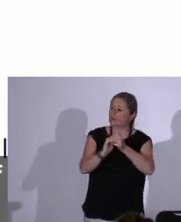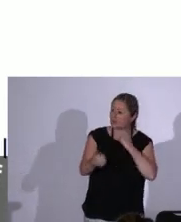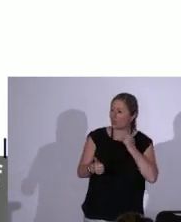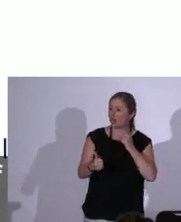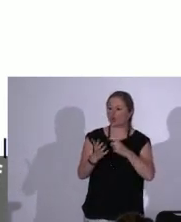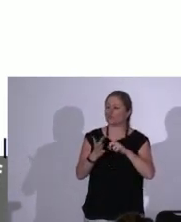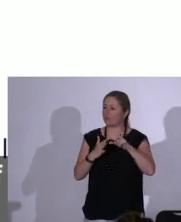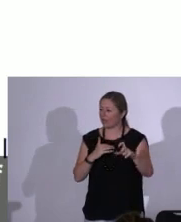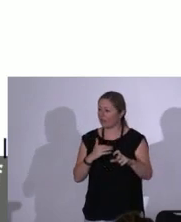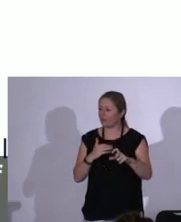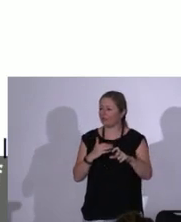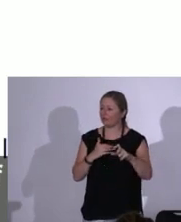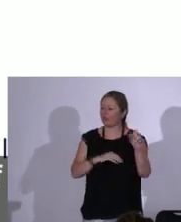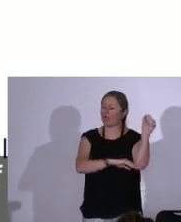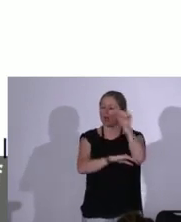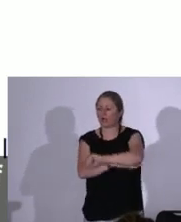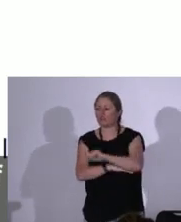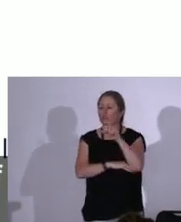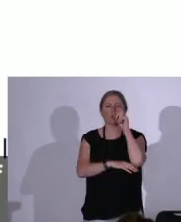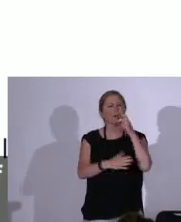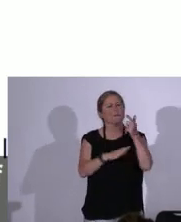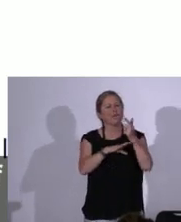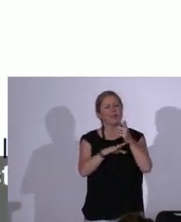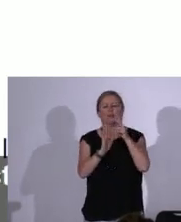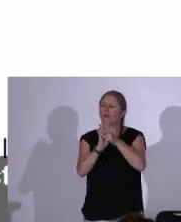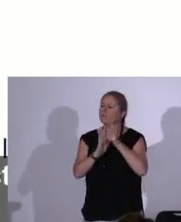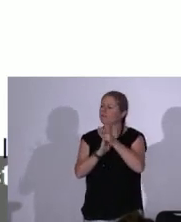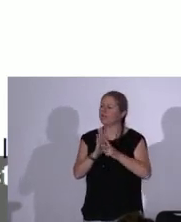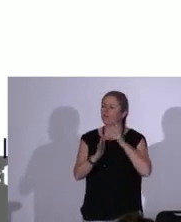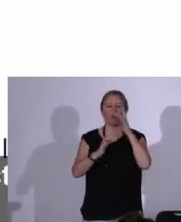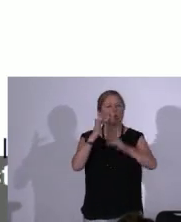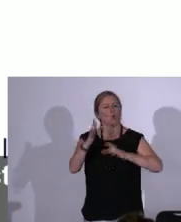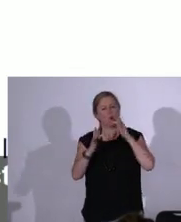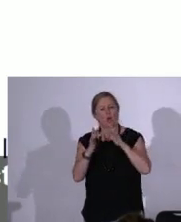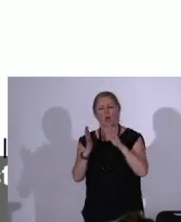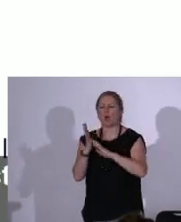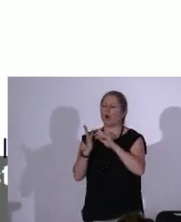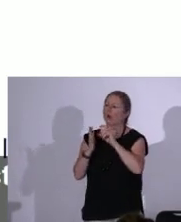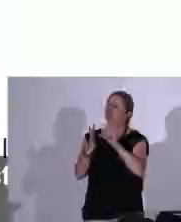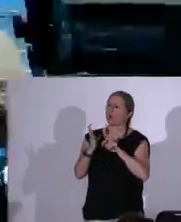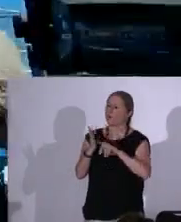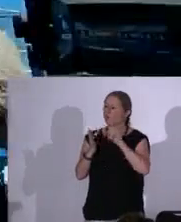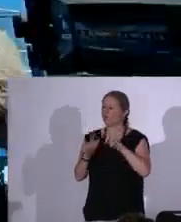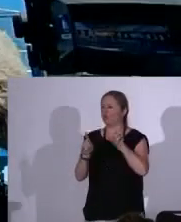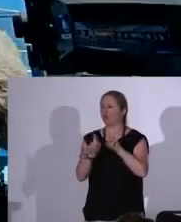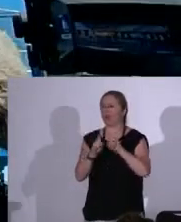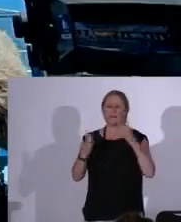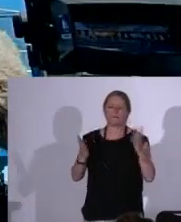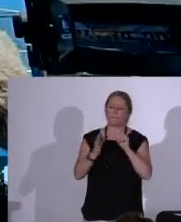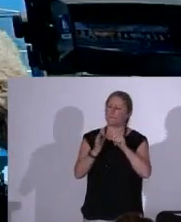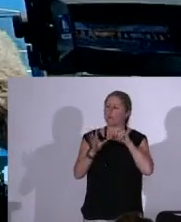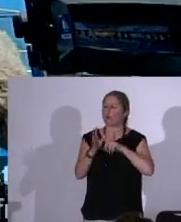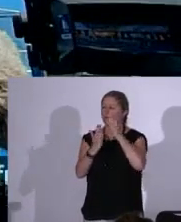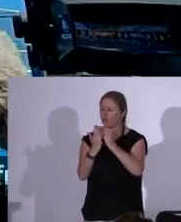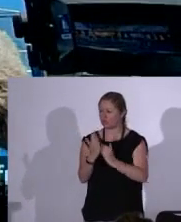you can go to that. It could be in a video and online modules such as those from Play by the Rules and Sport